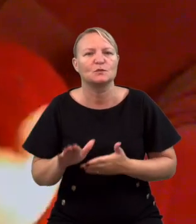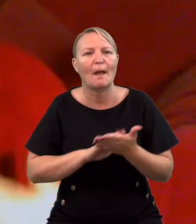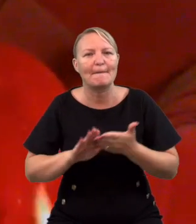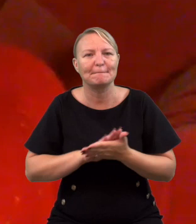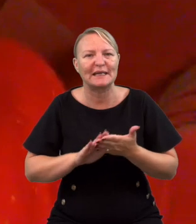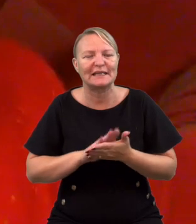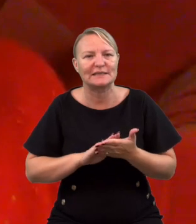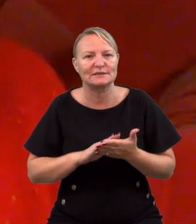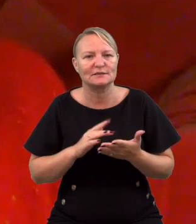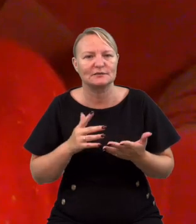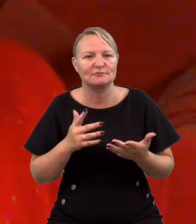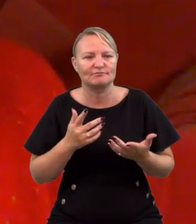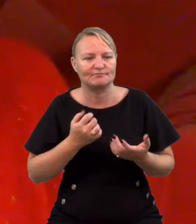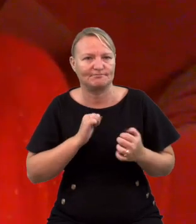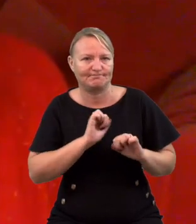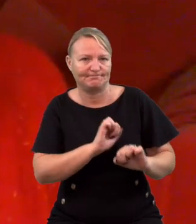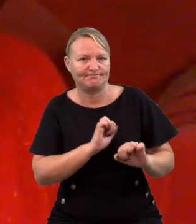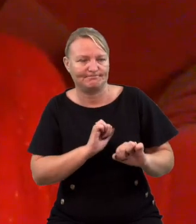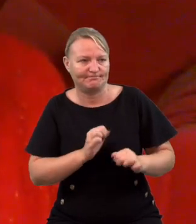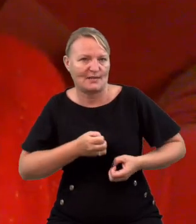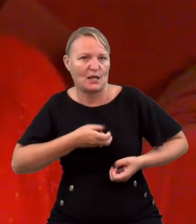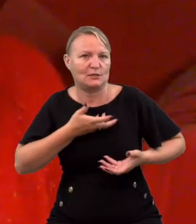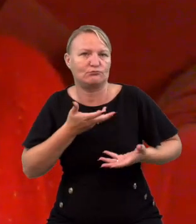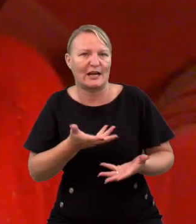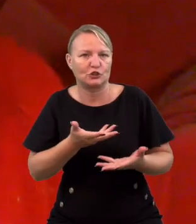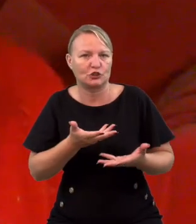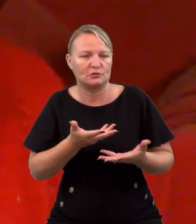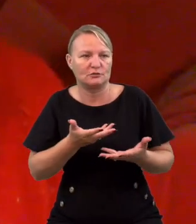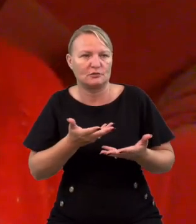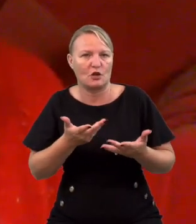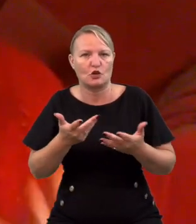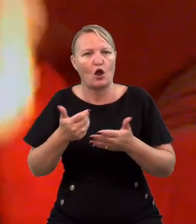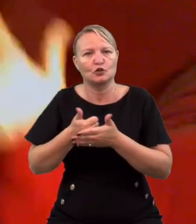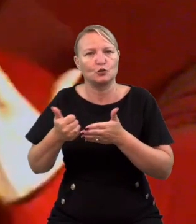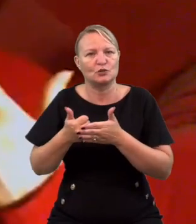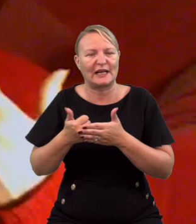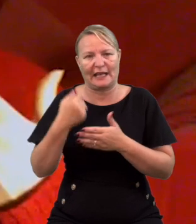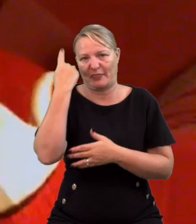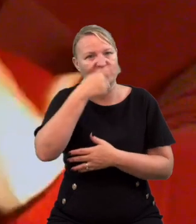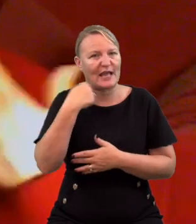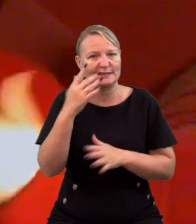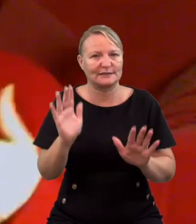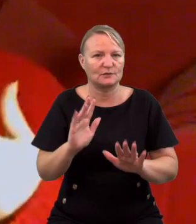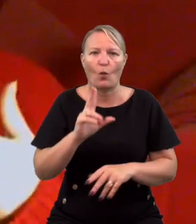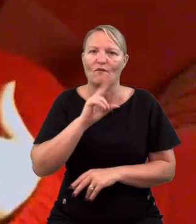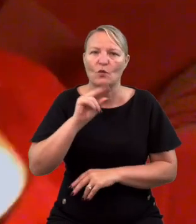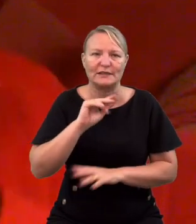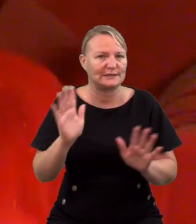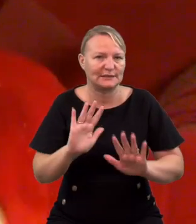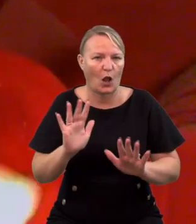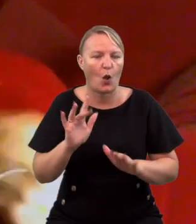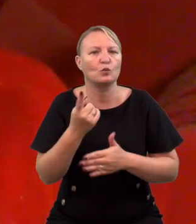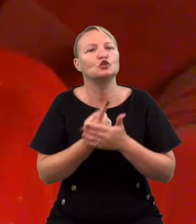So it means that their expression, rather than with a regular stage actor, is not in their face and it's not in